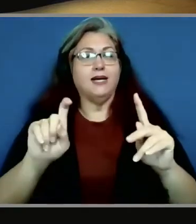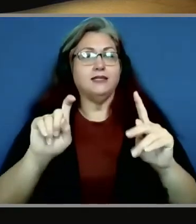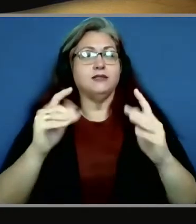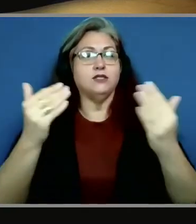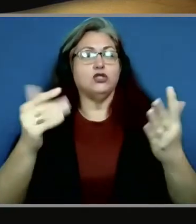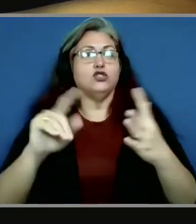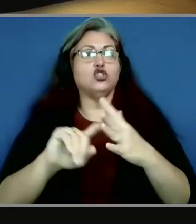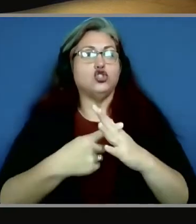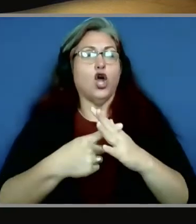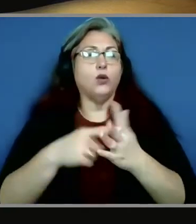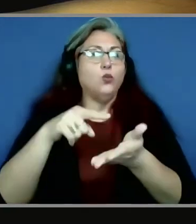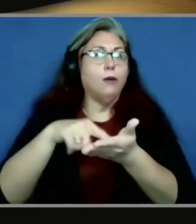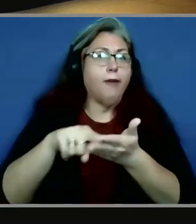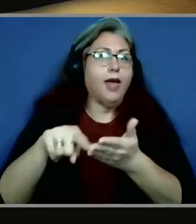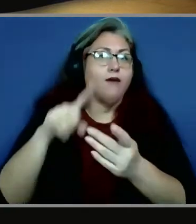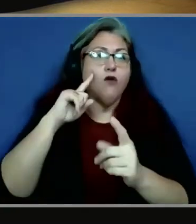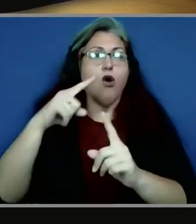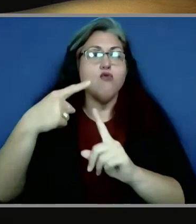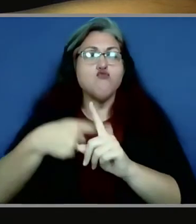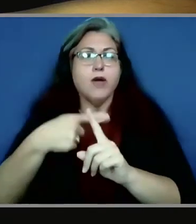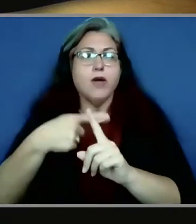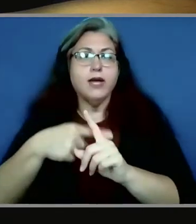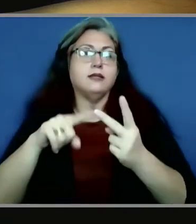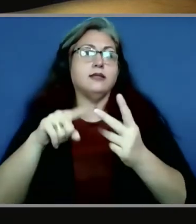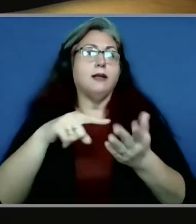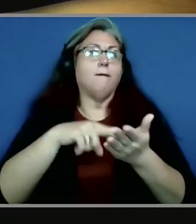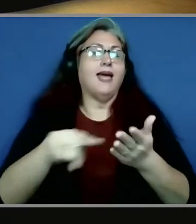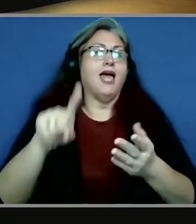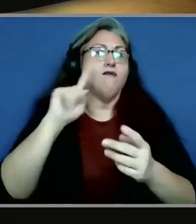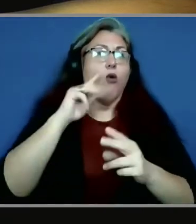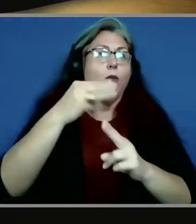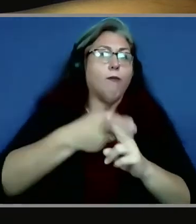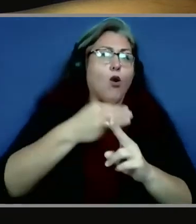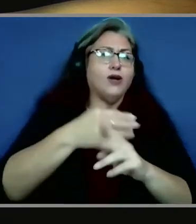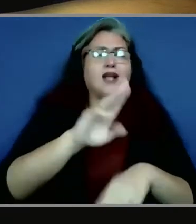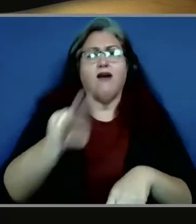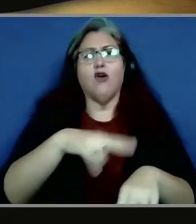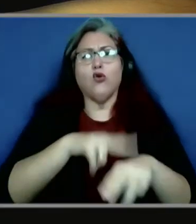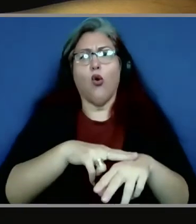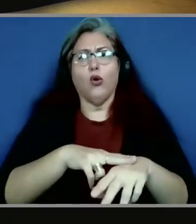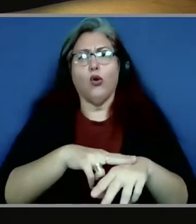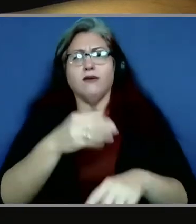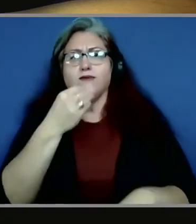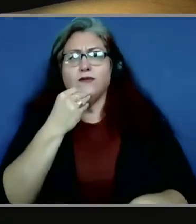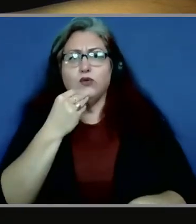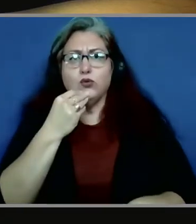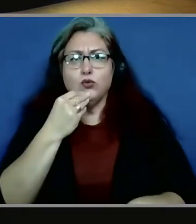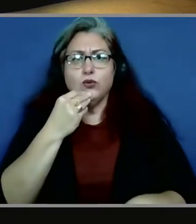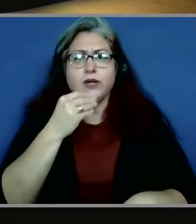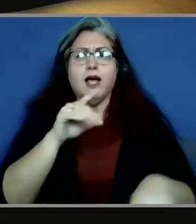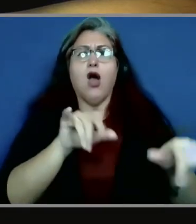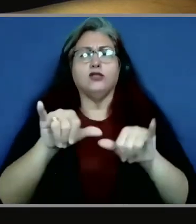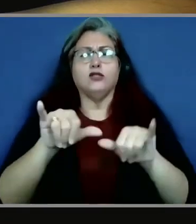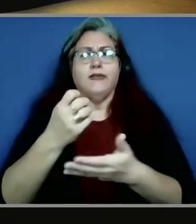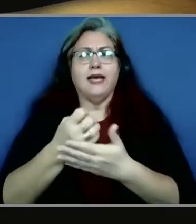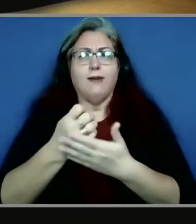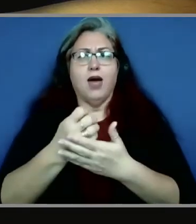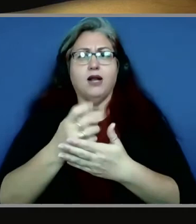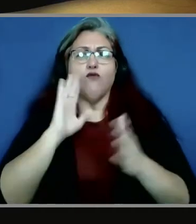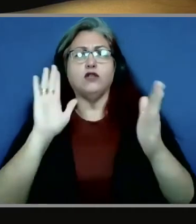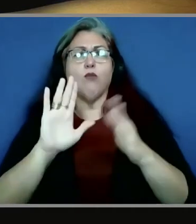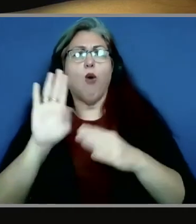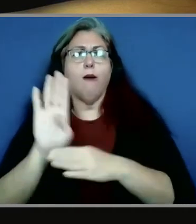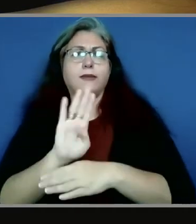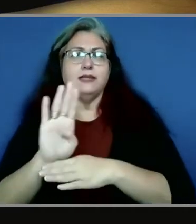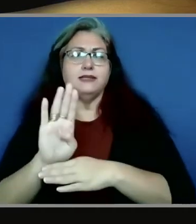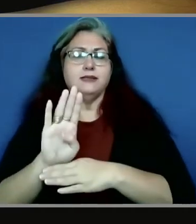to pay for their rent, to be able to pay for their mortgage, of course, for their food. And then, of course, the economy, our small businesses,